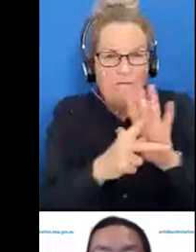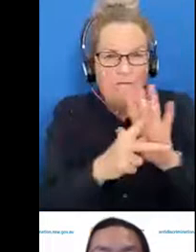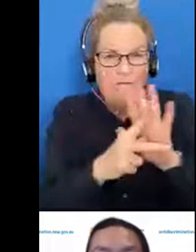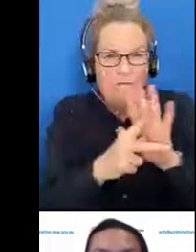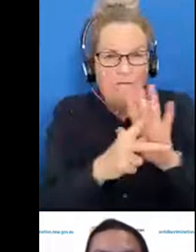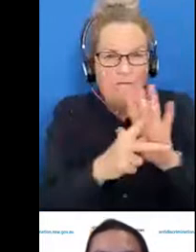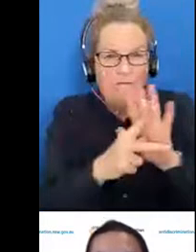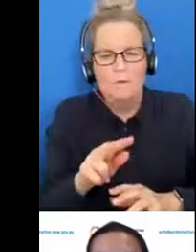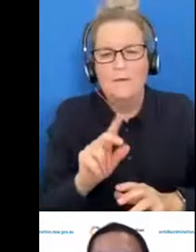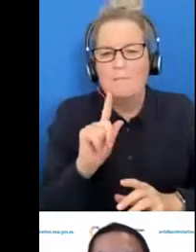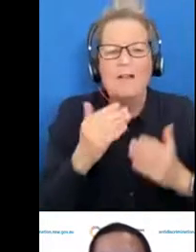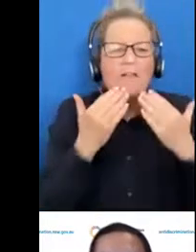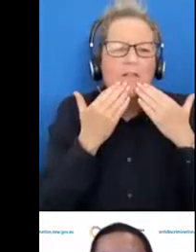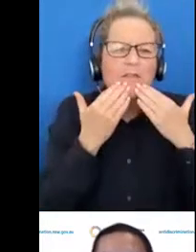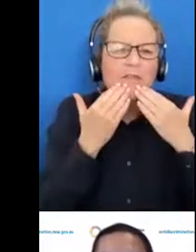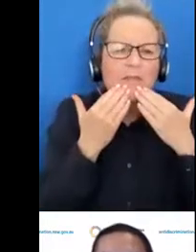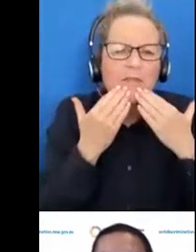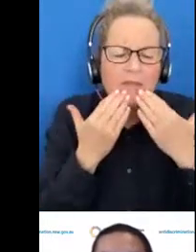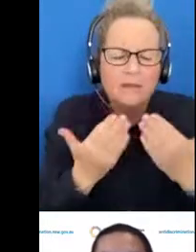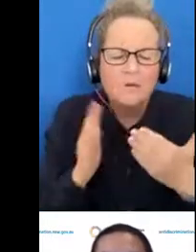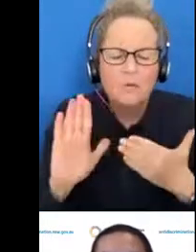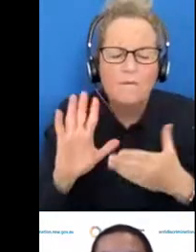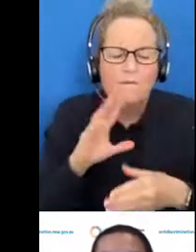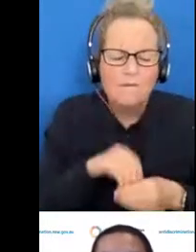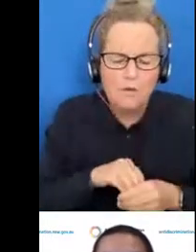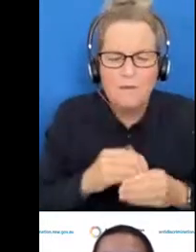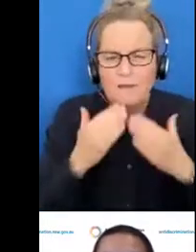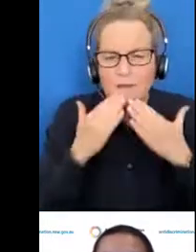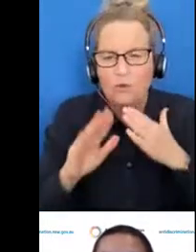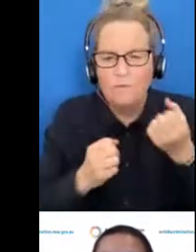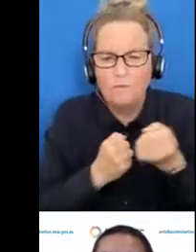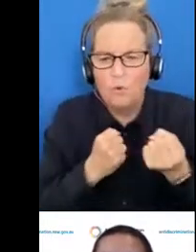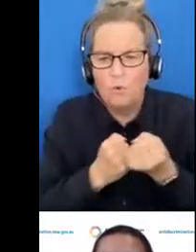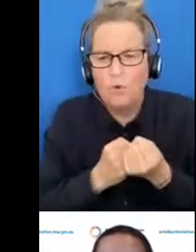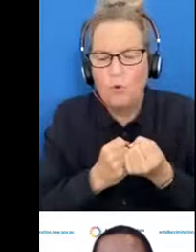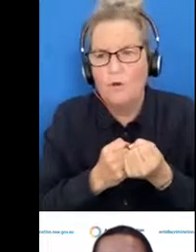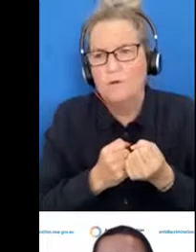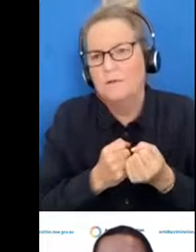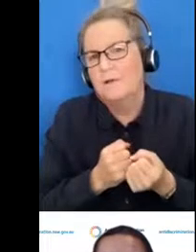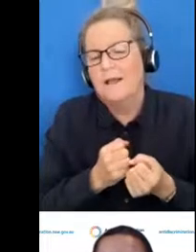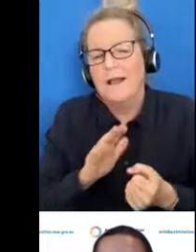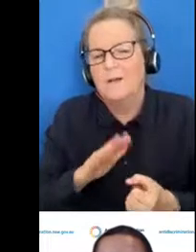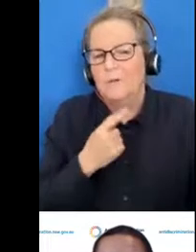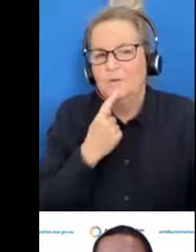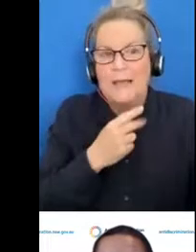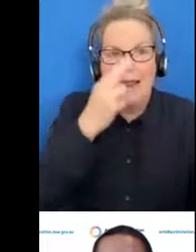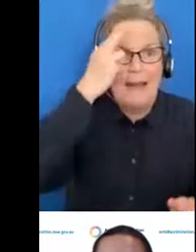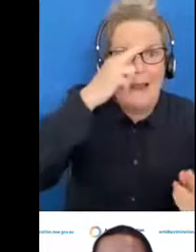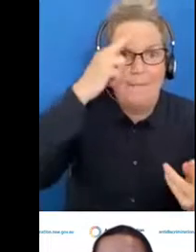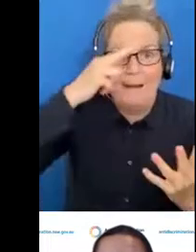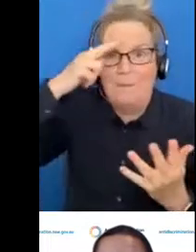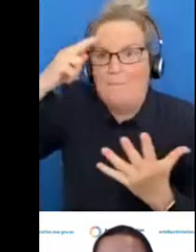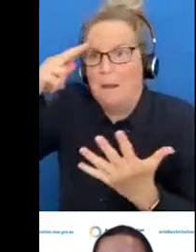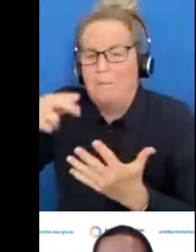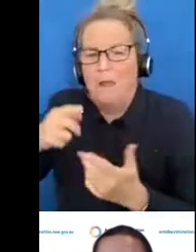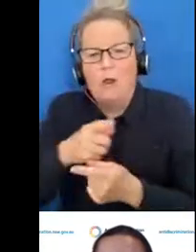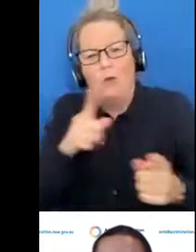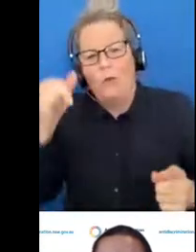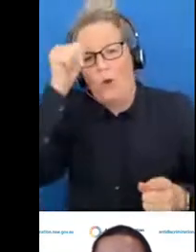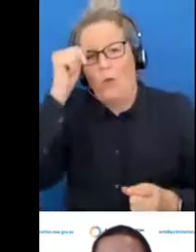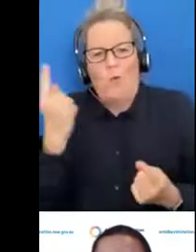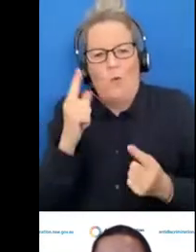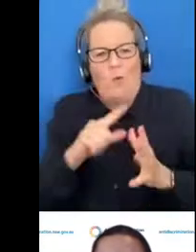much for your contribution and your support. And I don't want to name names, but you know who you are in terms of what you've done for this